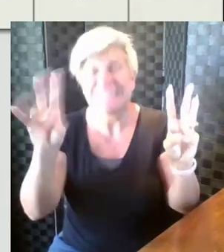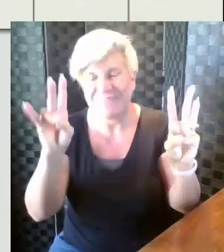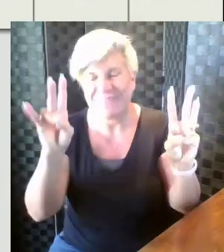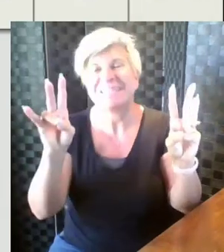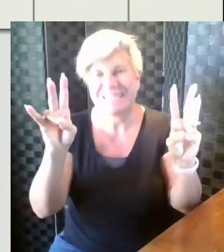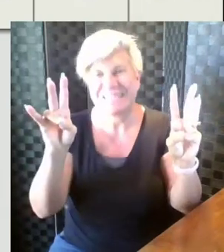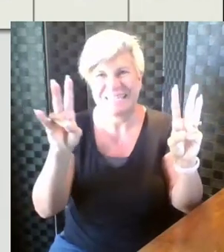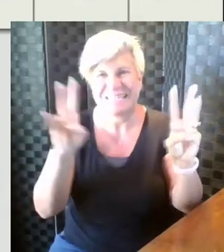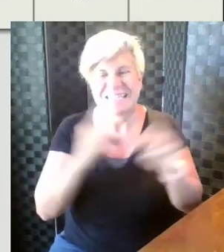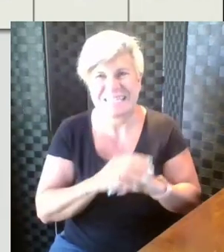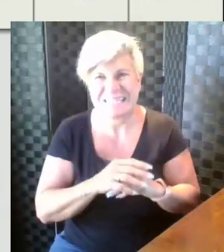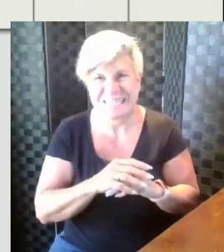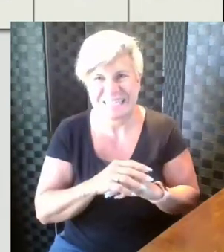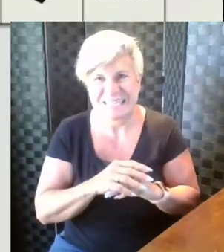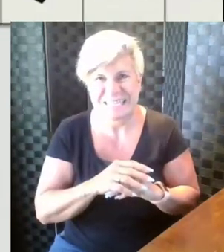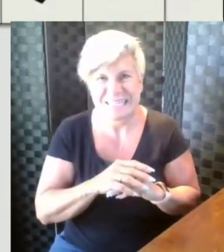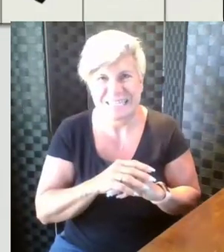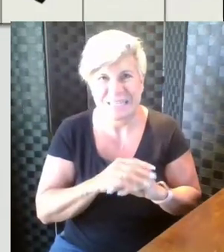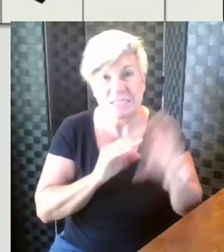7,